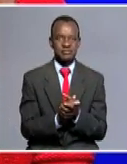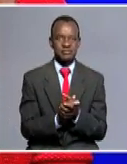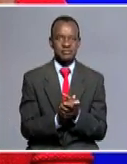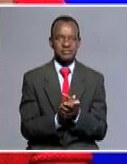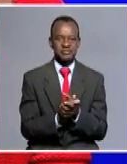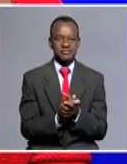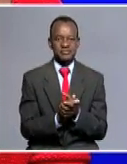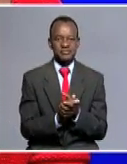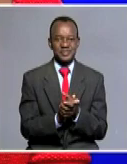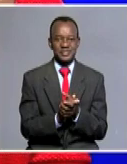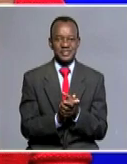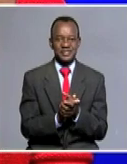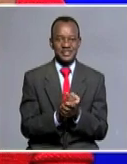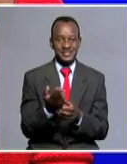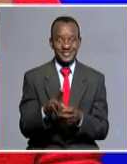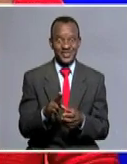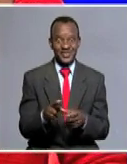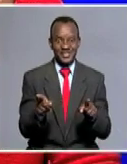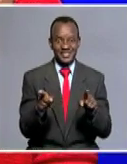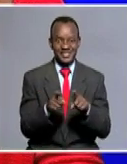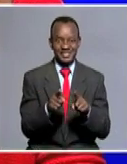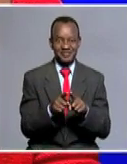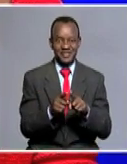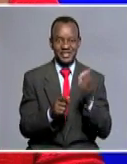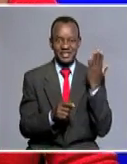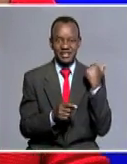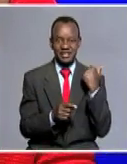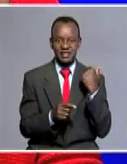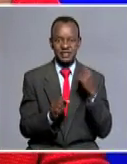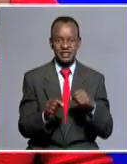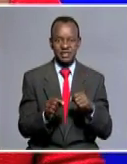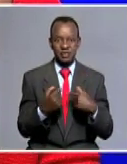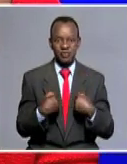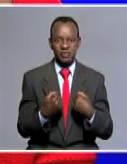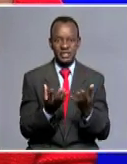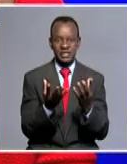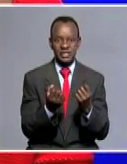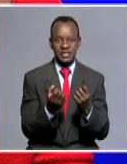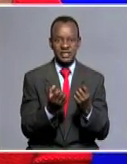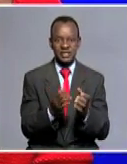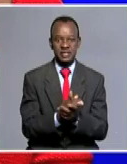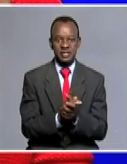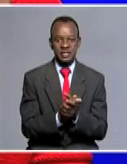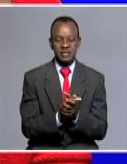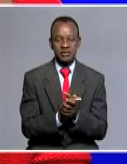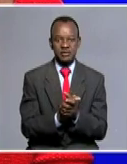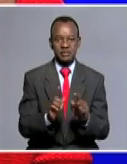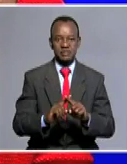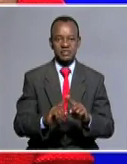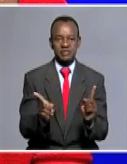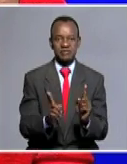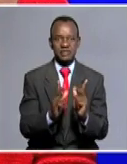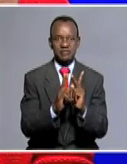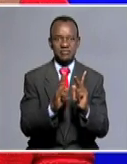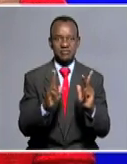not the same that you were using yesterday. So with that, you need different people to mutually just agree sometimes, and not necessarily